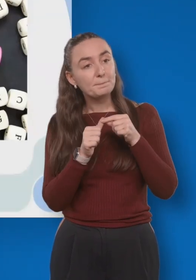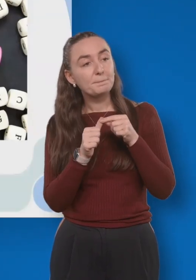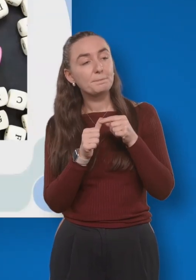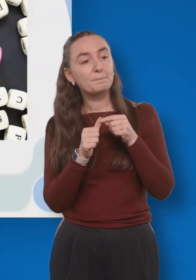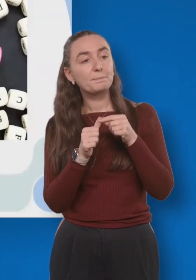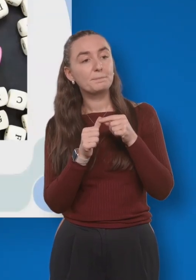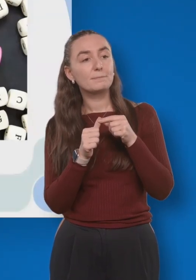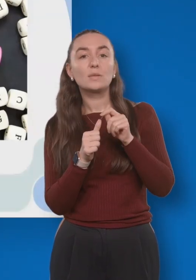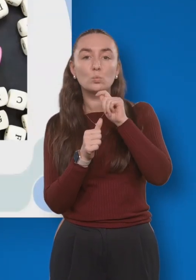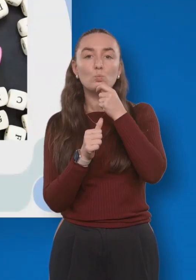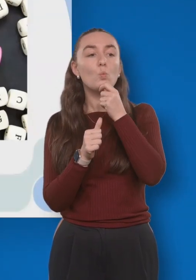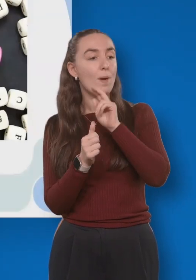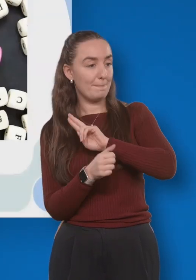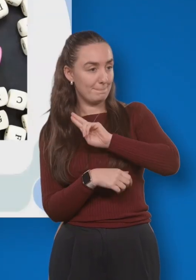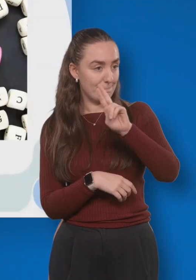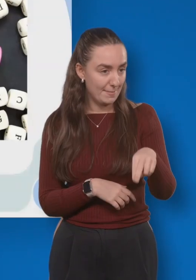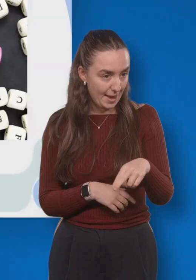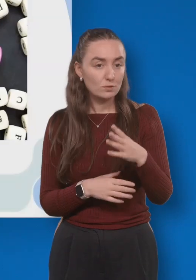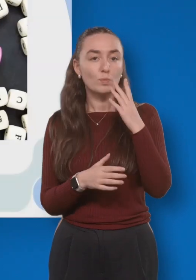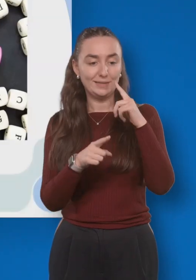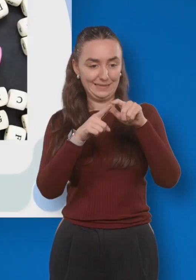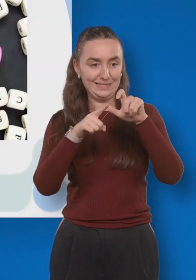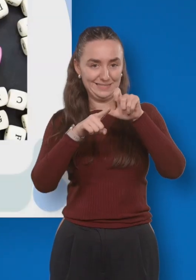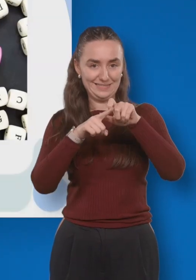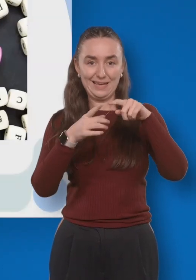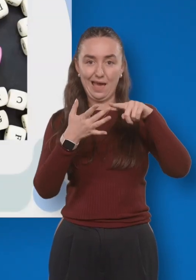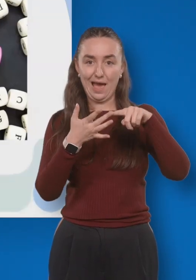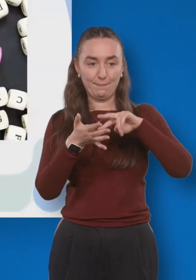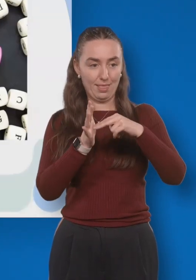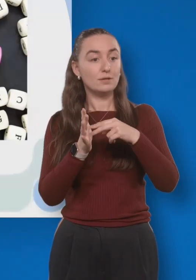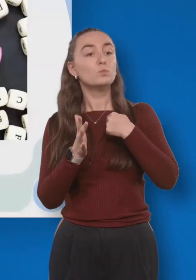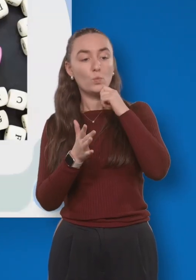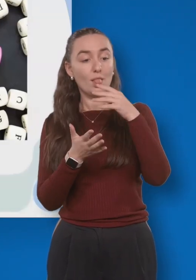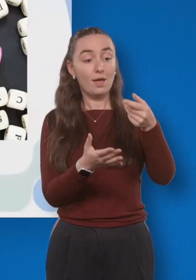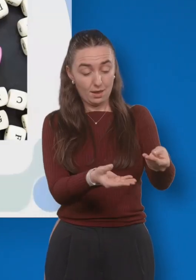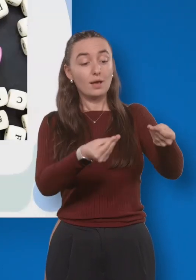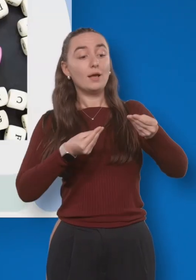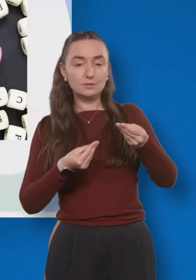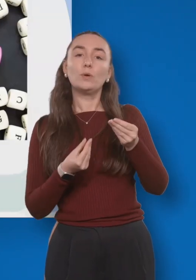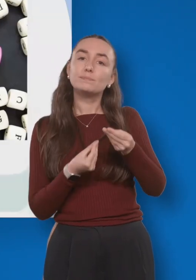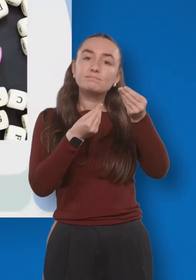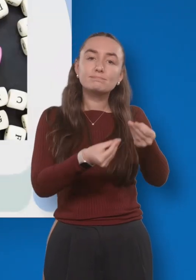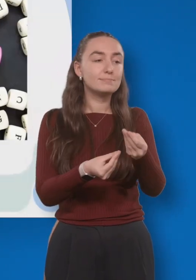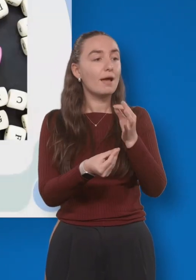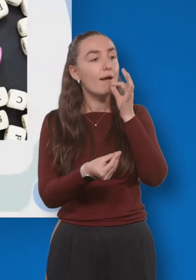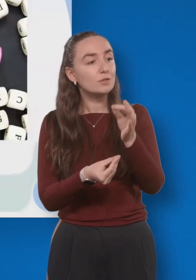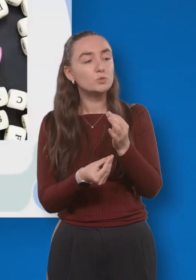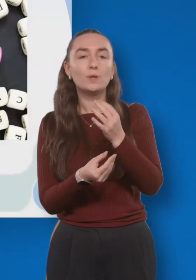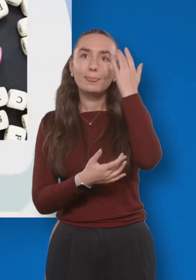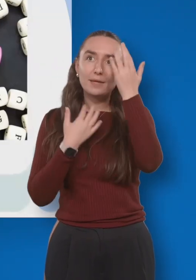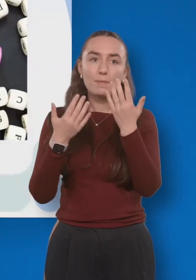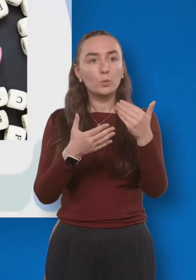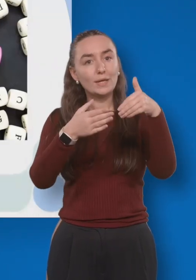we would often go back to applicants when we saw their EDI plans and ask them to consider including other things.